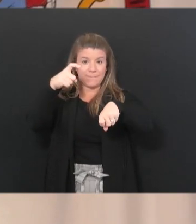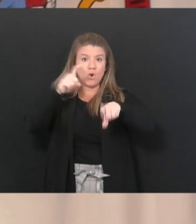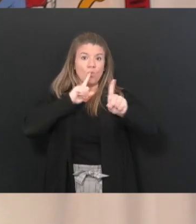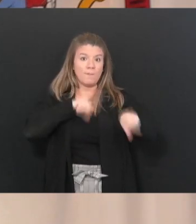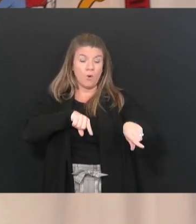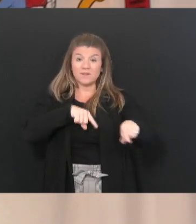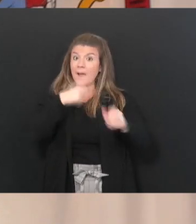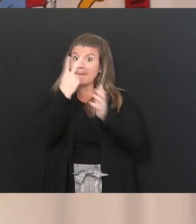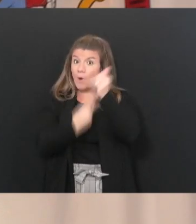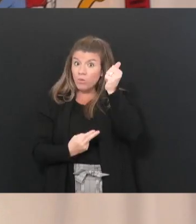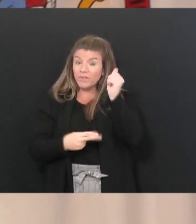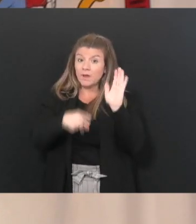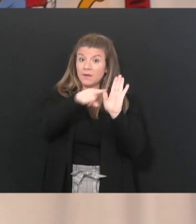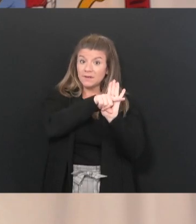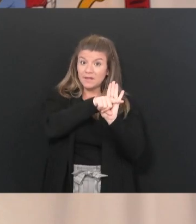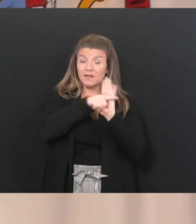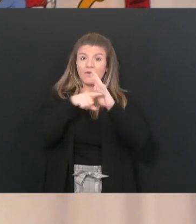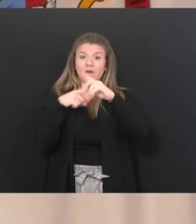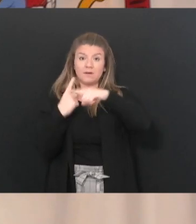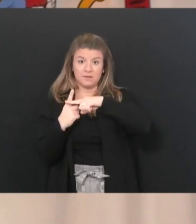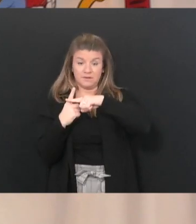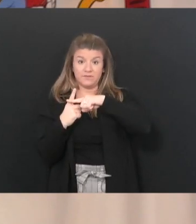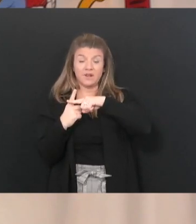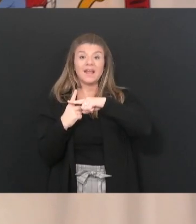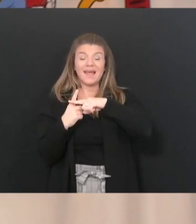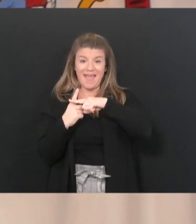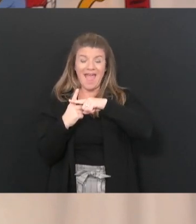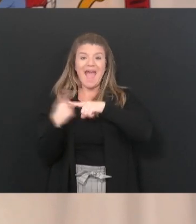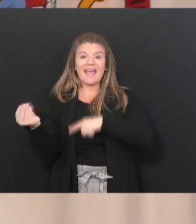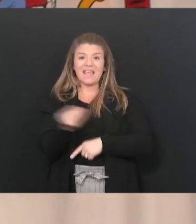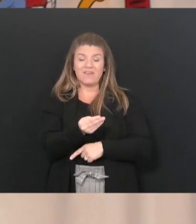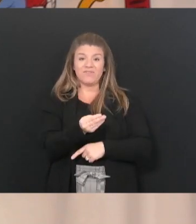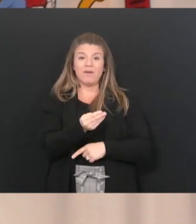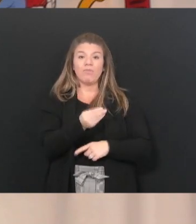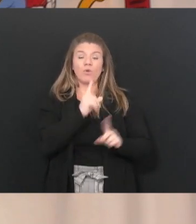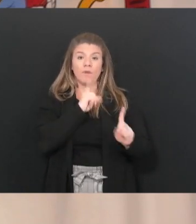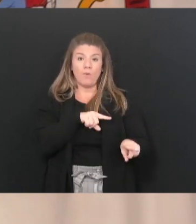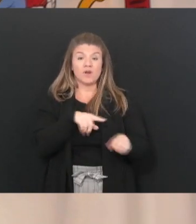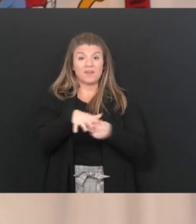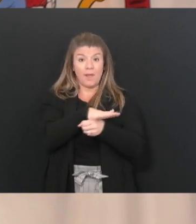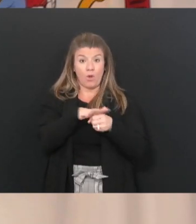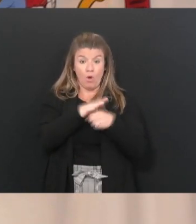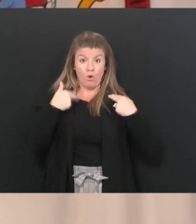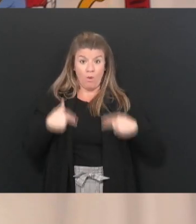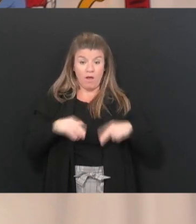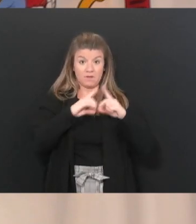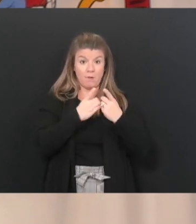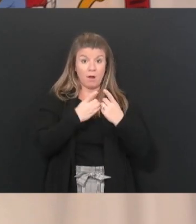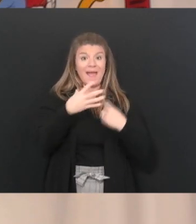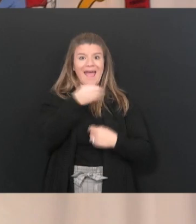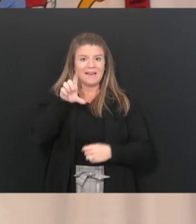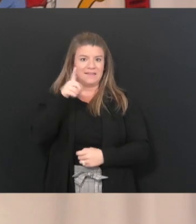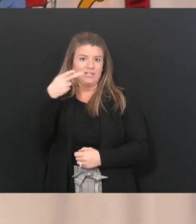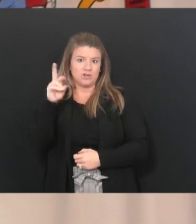and negative COVID-19 tests to the DHHR and to the local health departments.